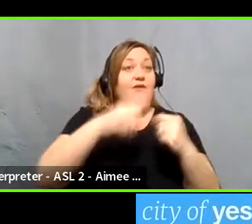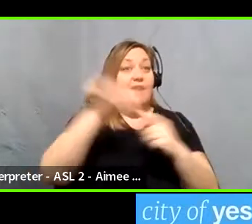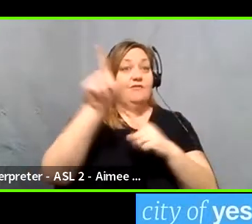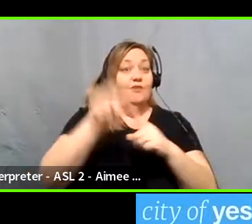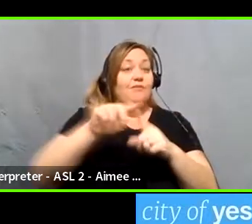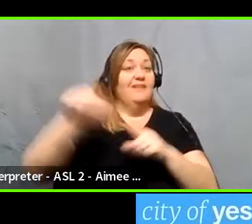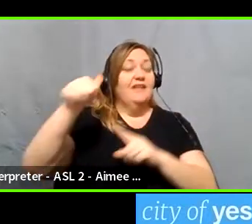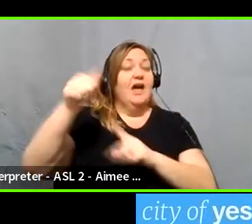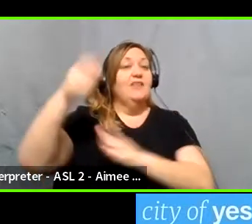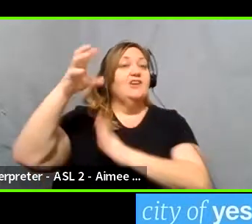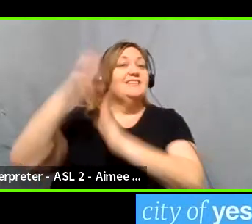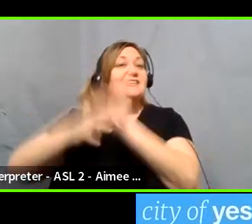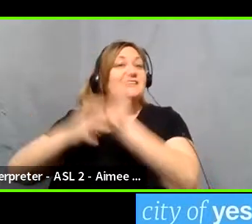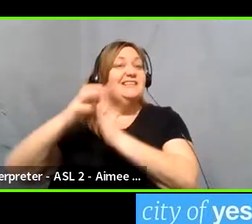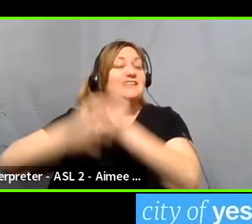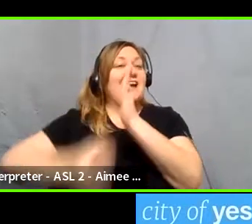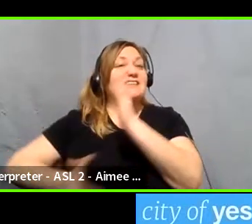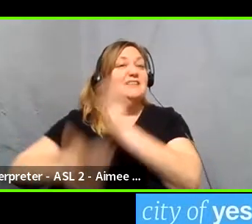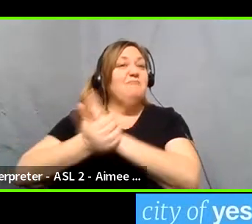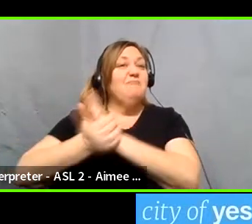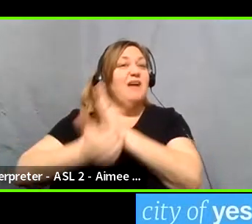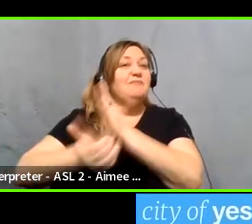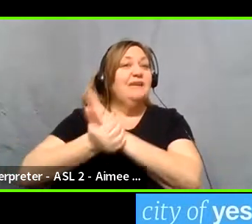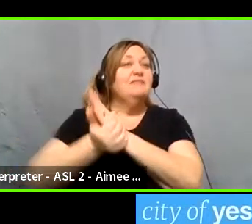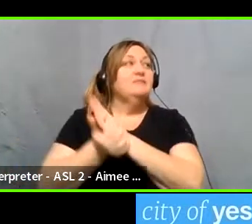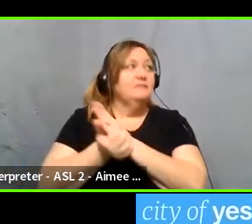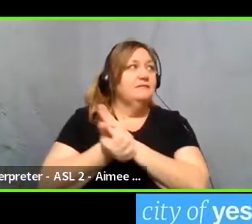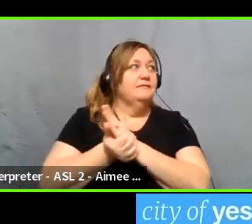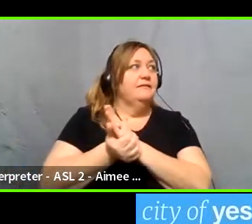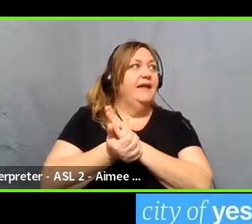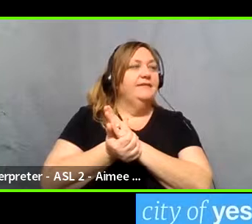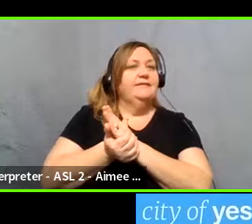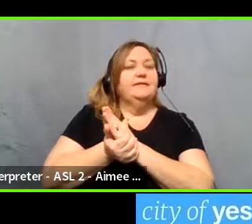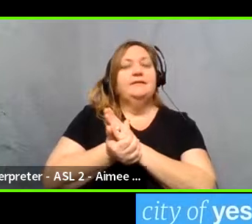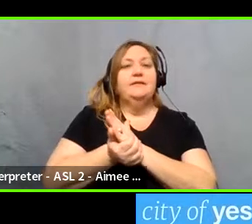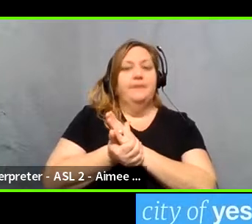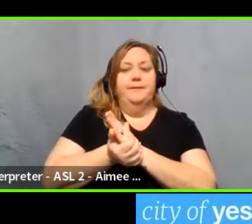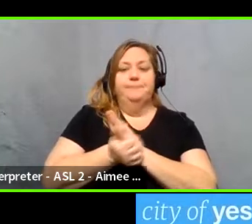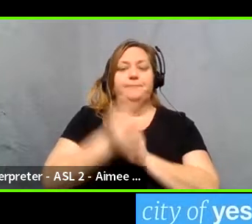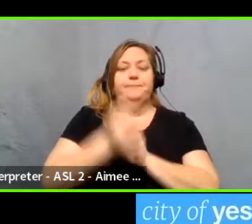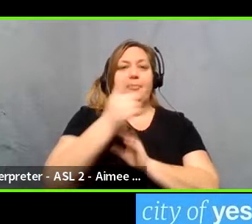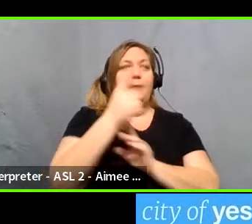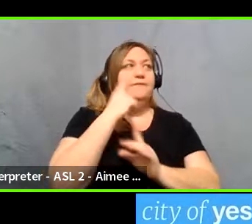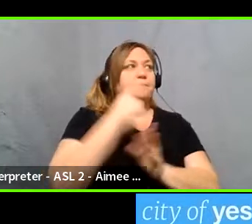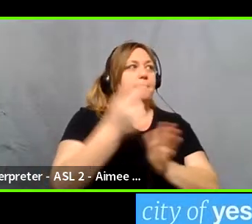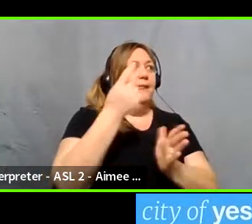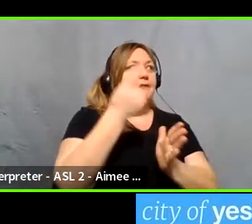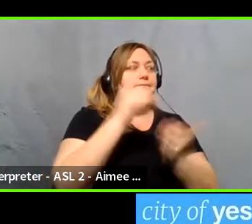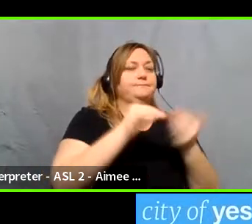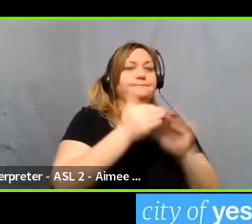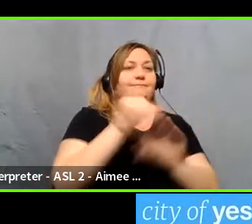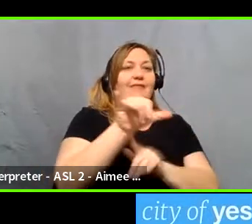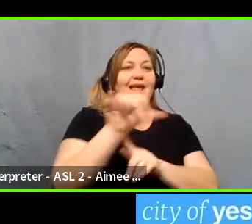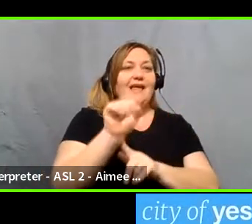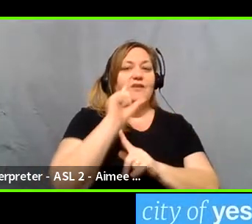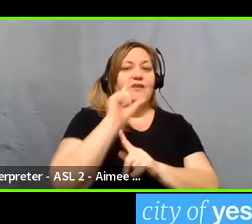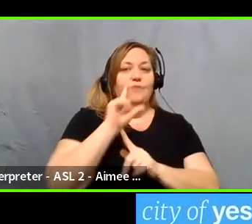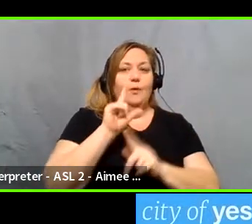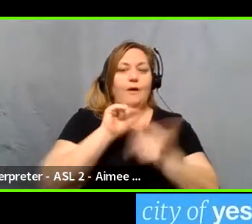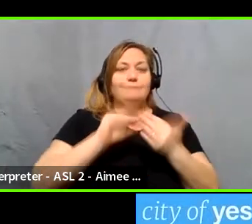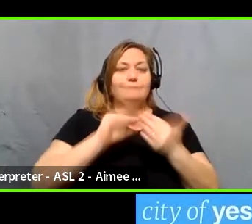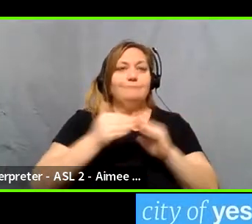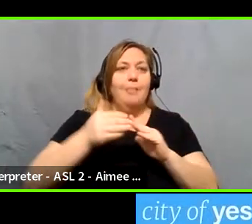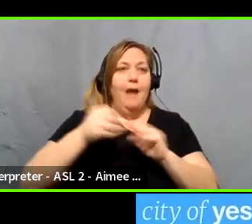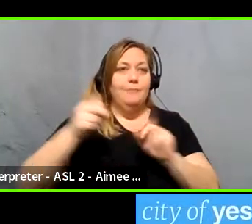other text amendments that we've been looking at. So our City of Yes for Economic Opportunity, where we're very